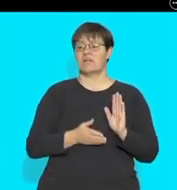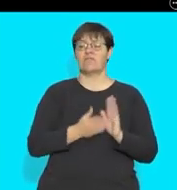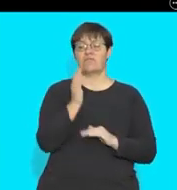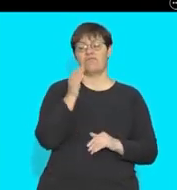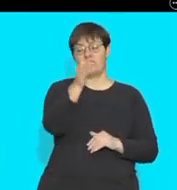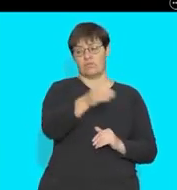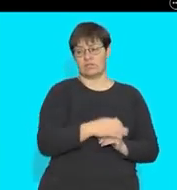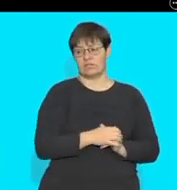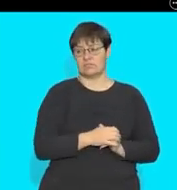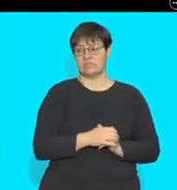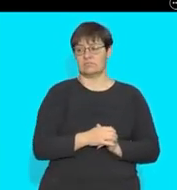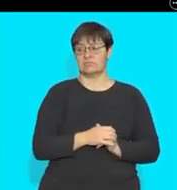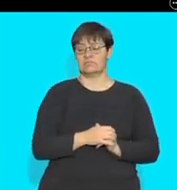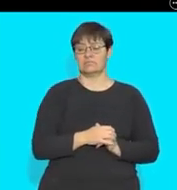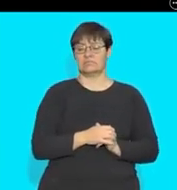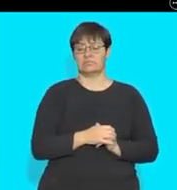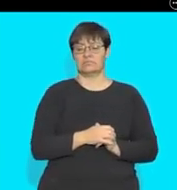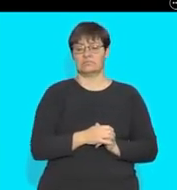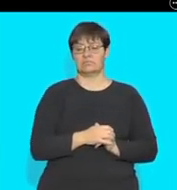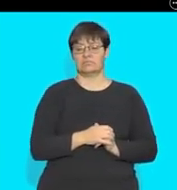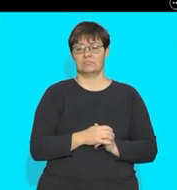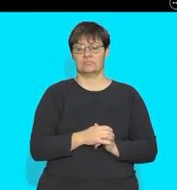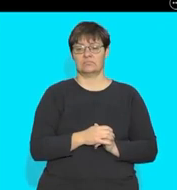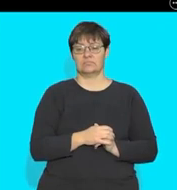is going to go forward.